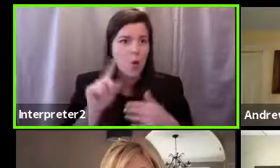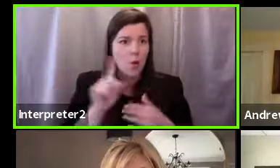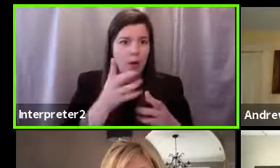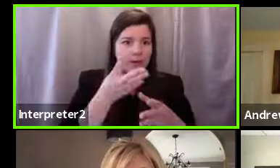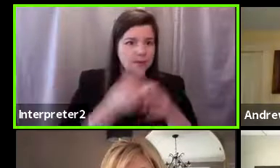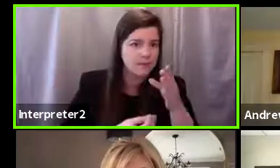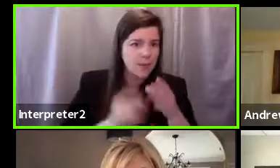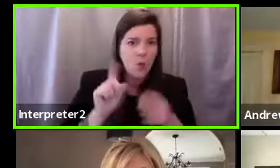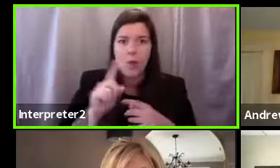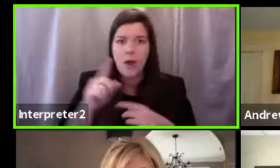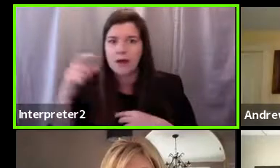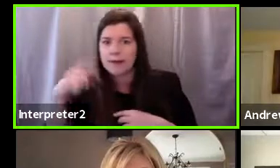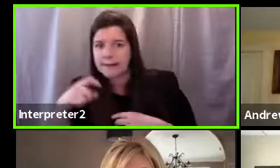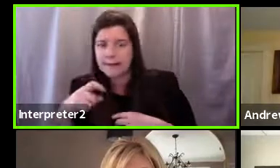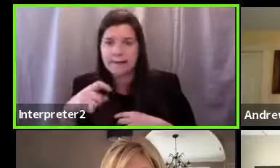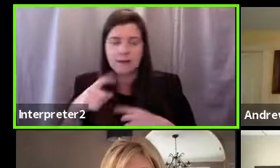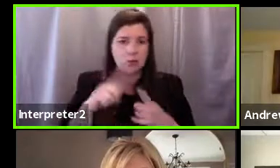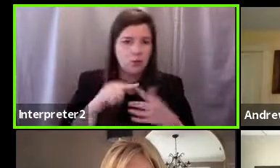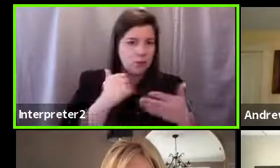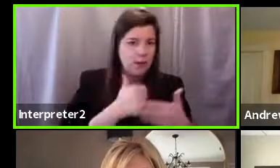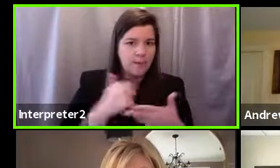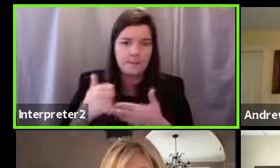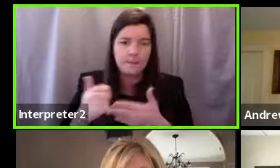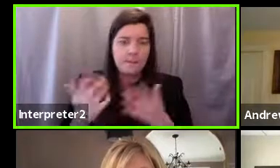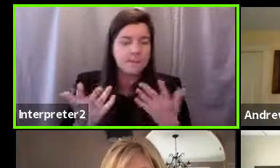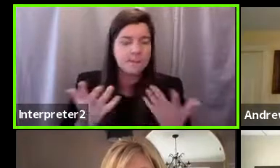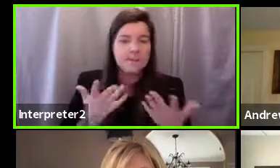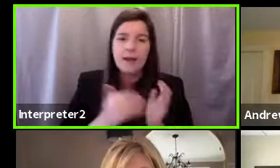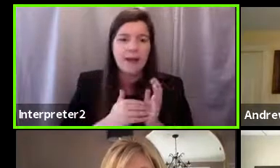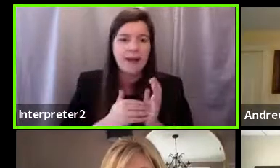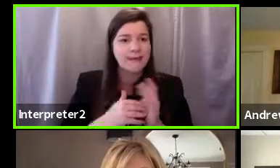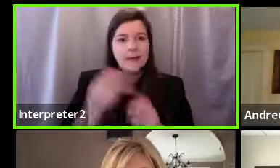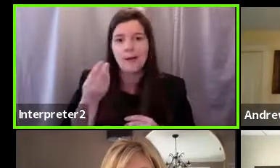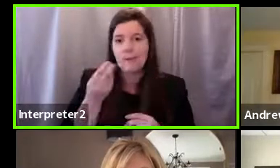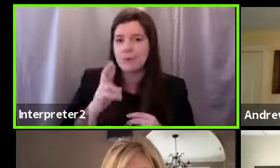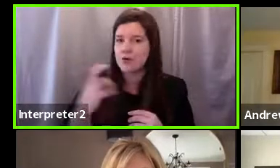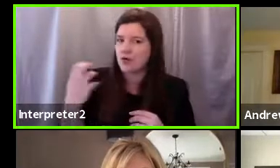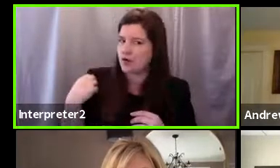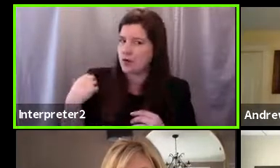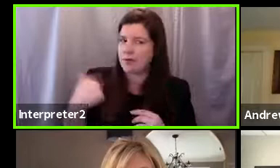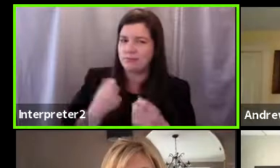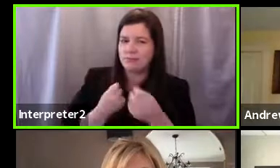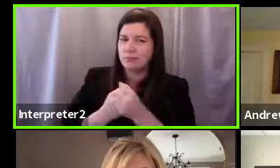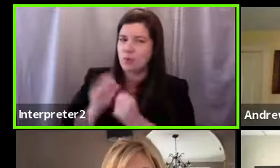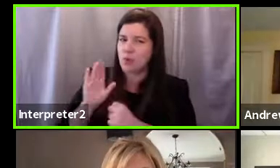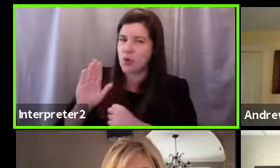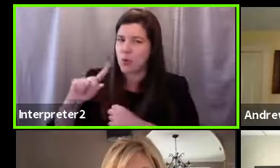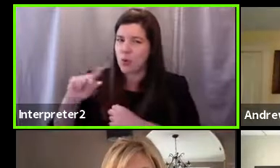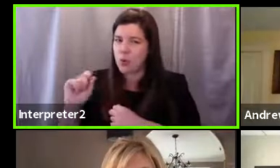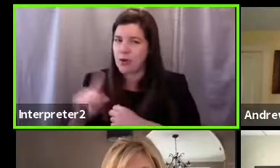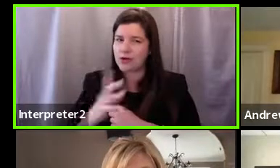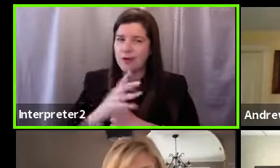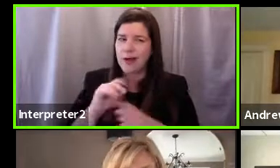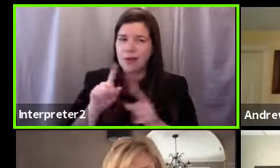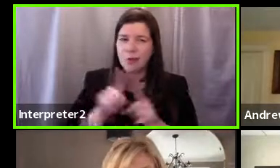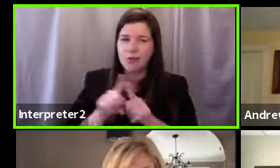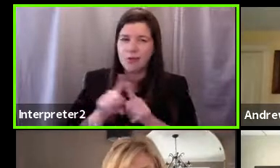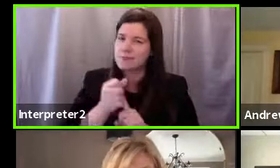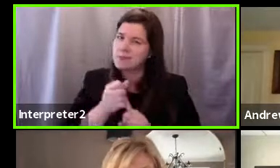so, Mr. Chairman, I just want to support that comment that you made and add to it that